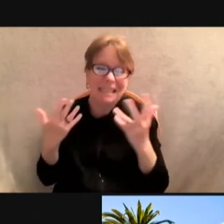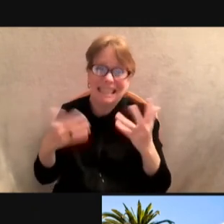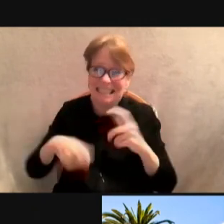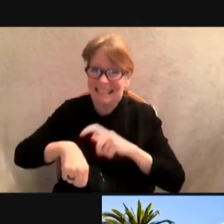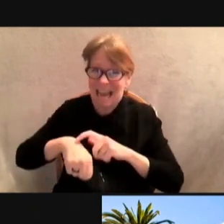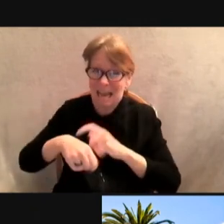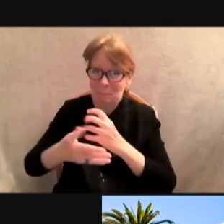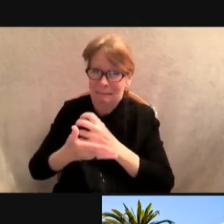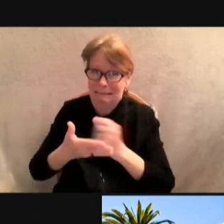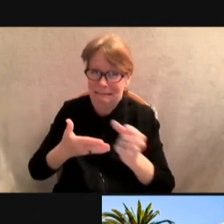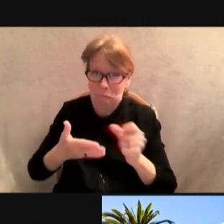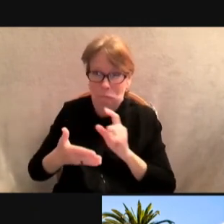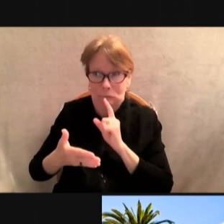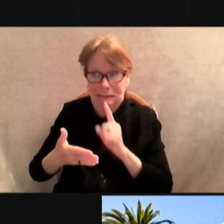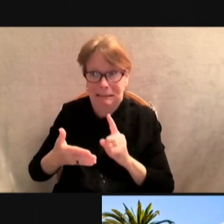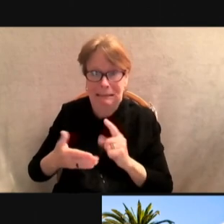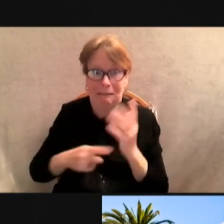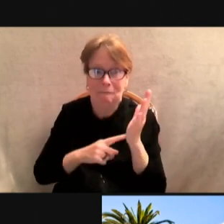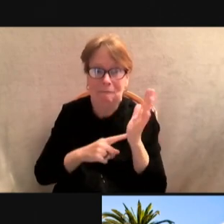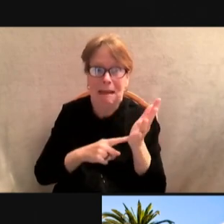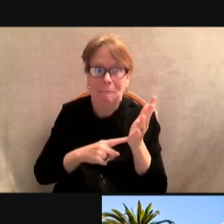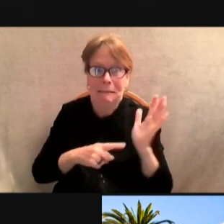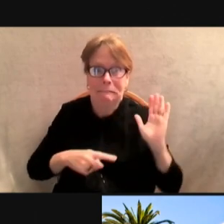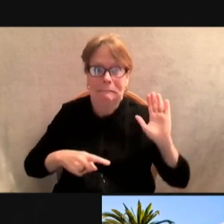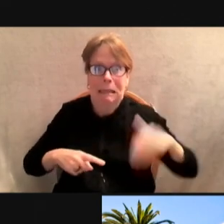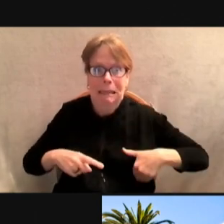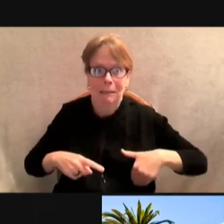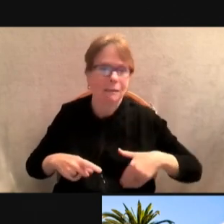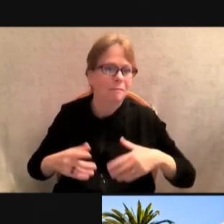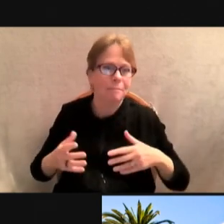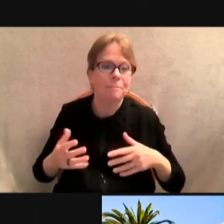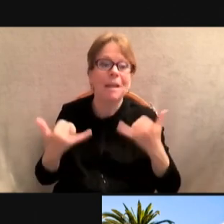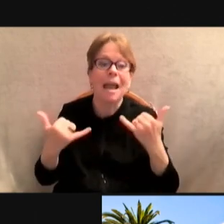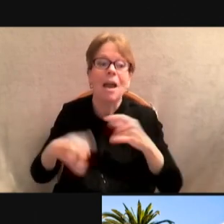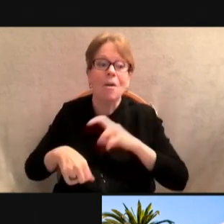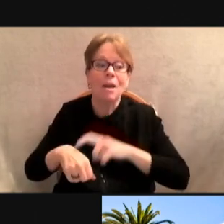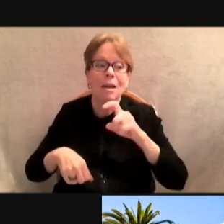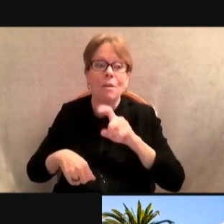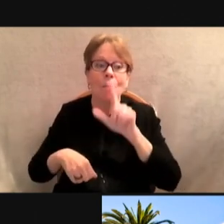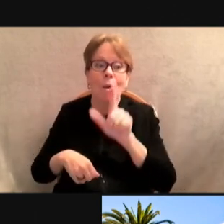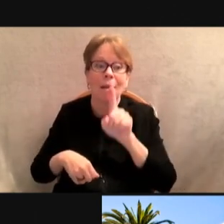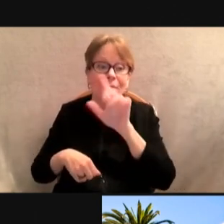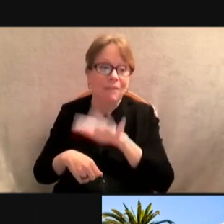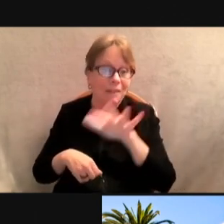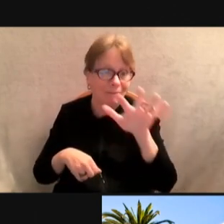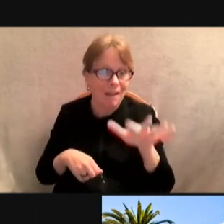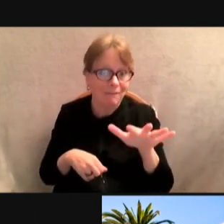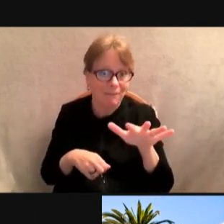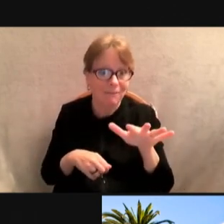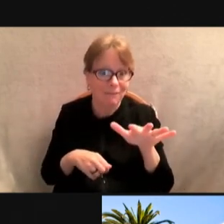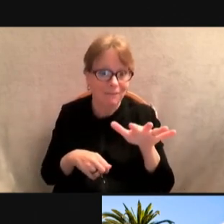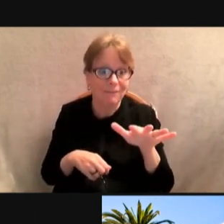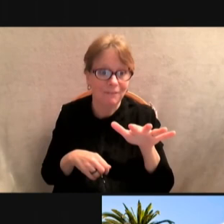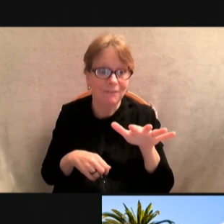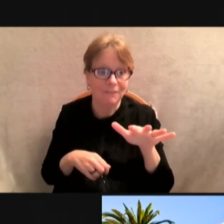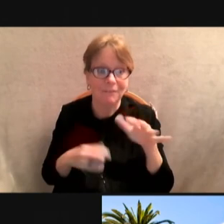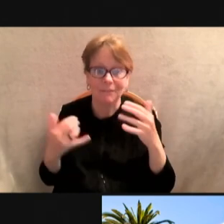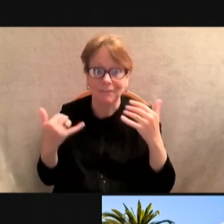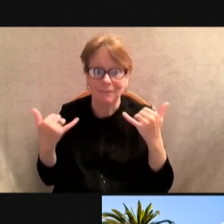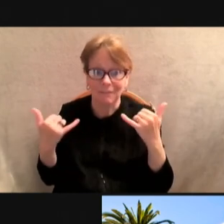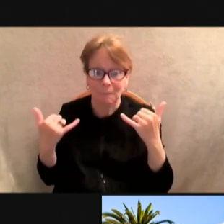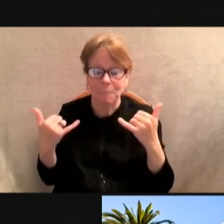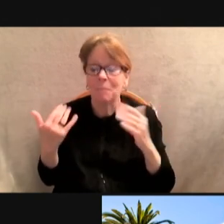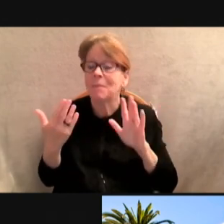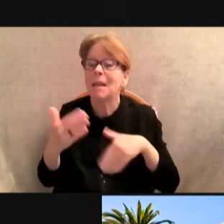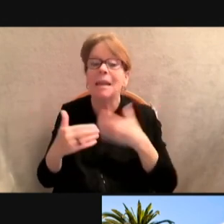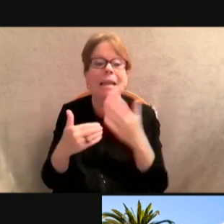already 5 minutes over time. It's 1:55 p.m. And our